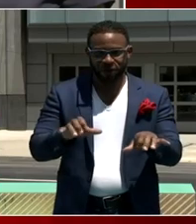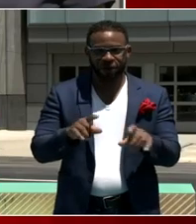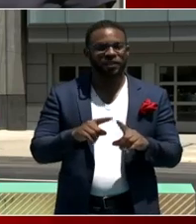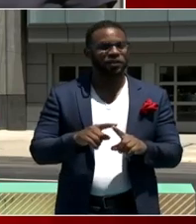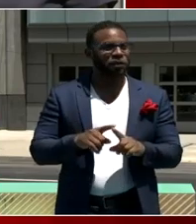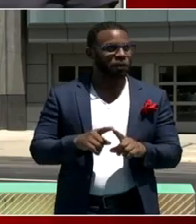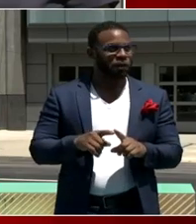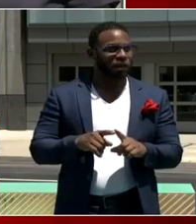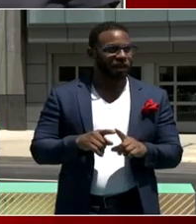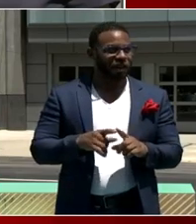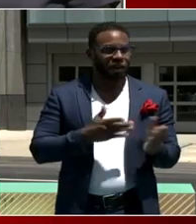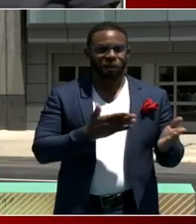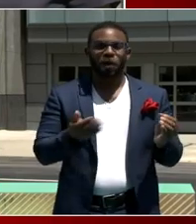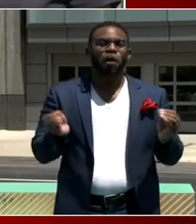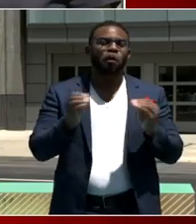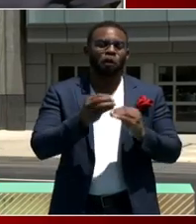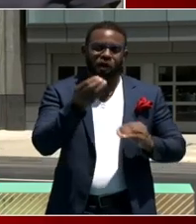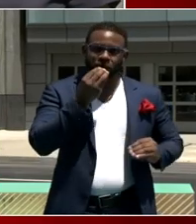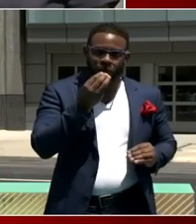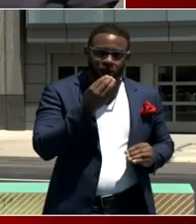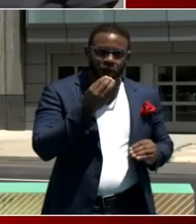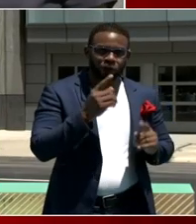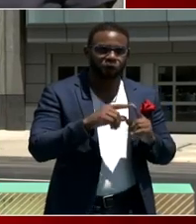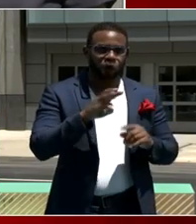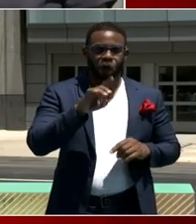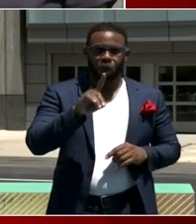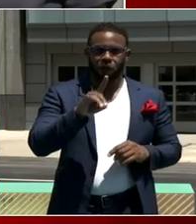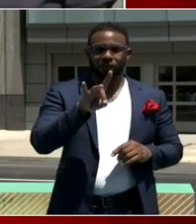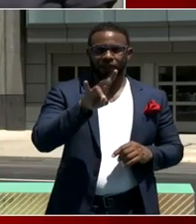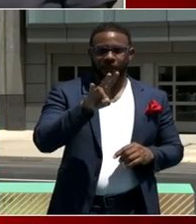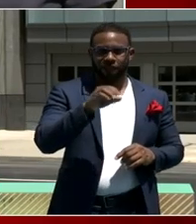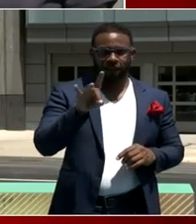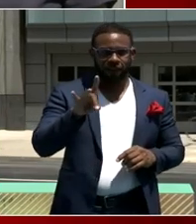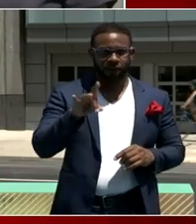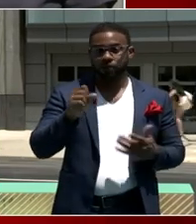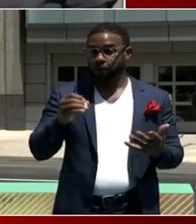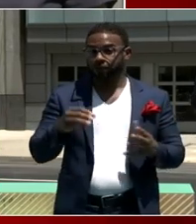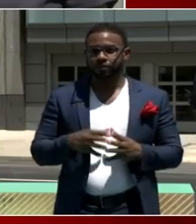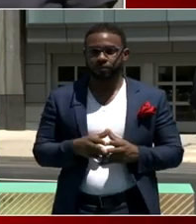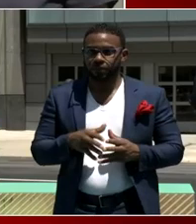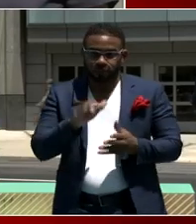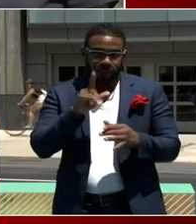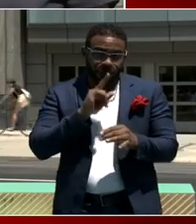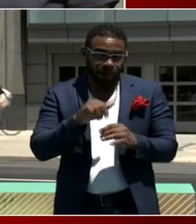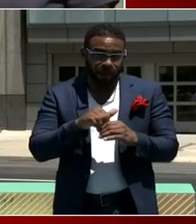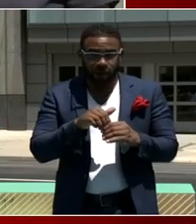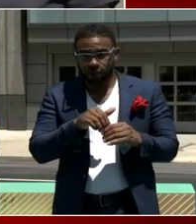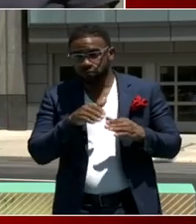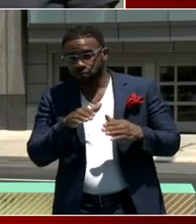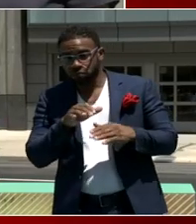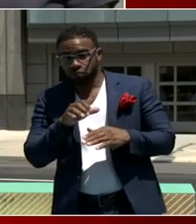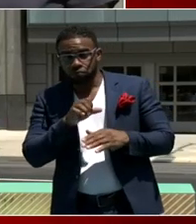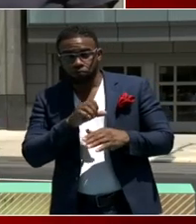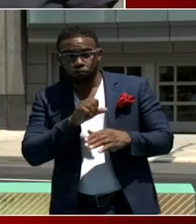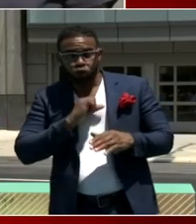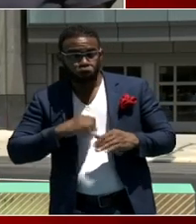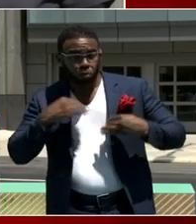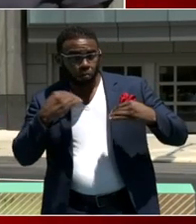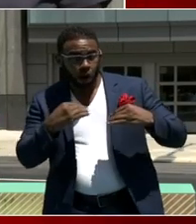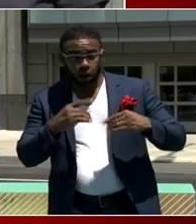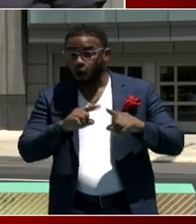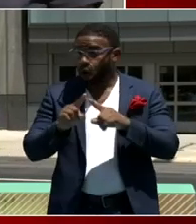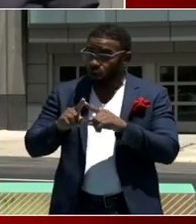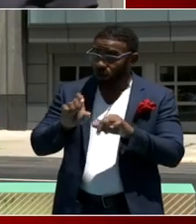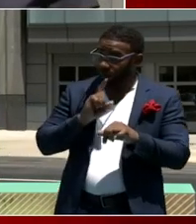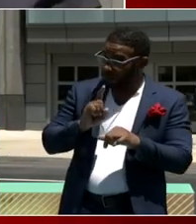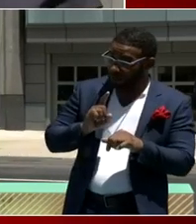order to bring more food to Ward 7 and 8. And so that can be in the form of supermarkets, but it